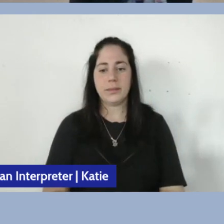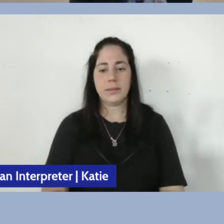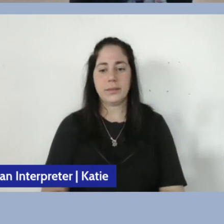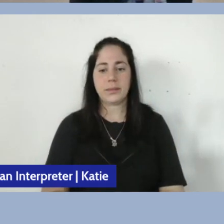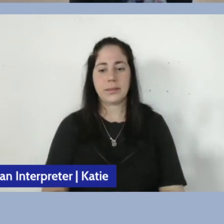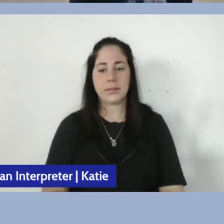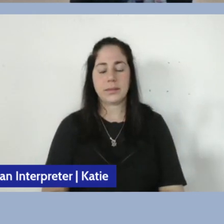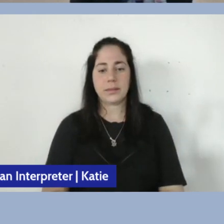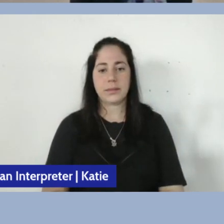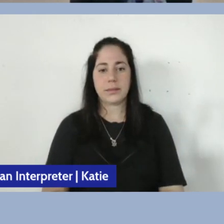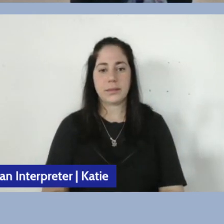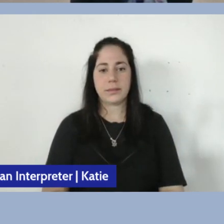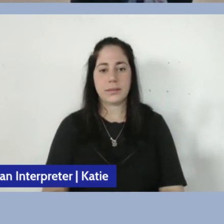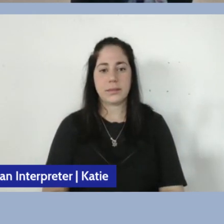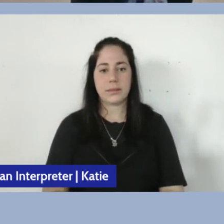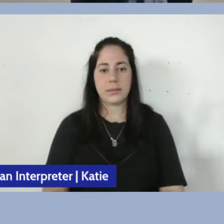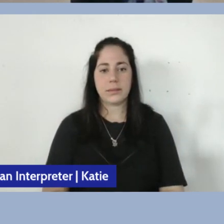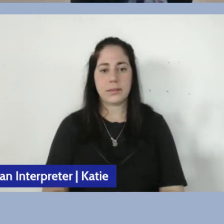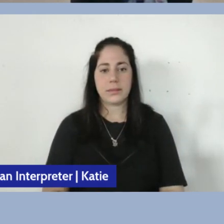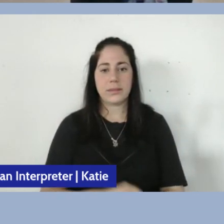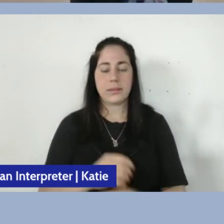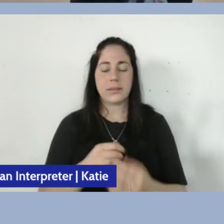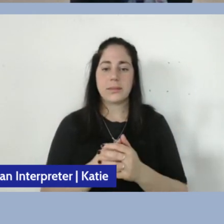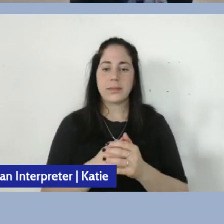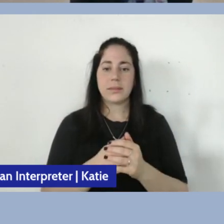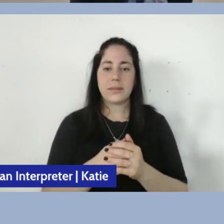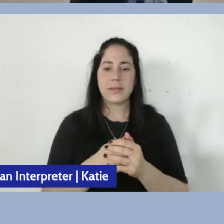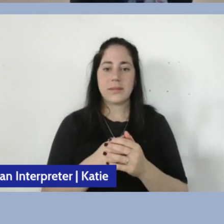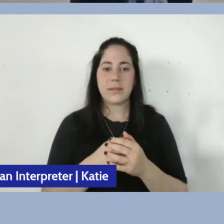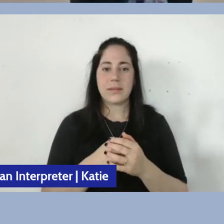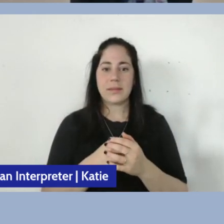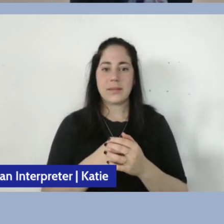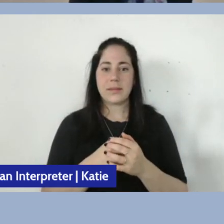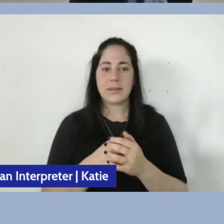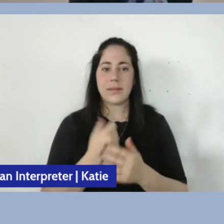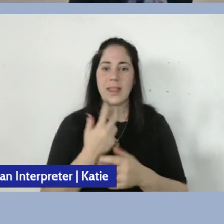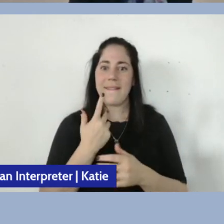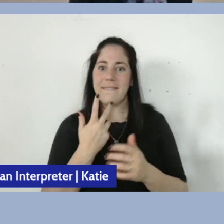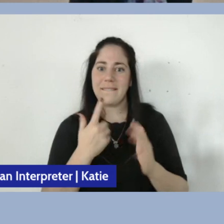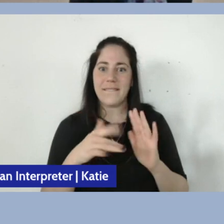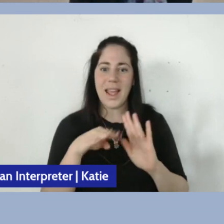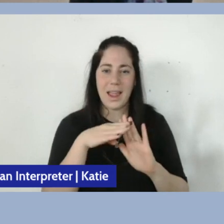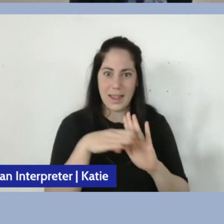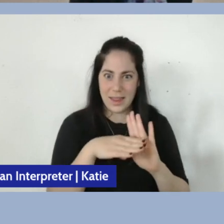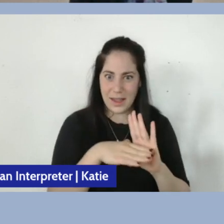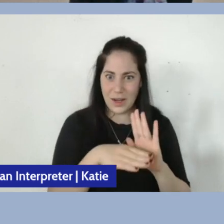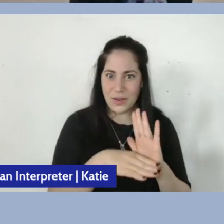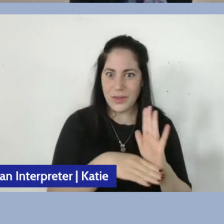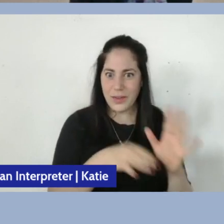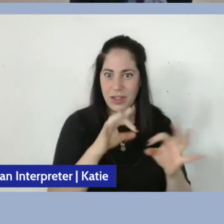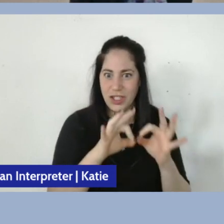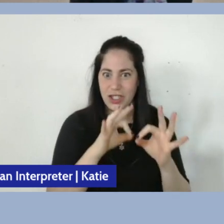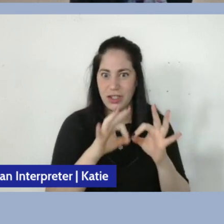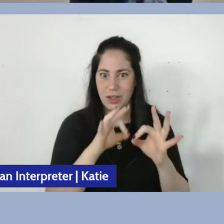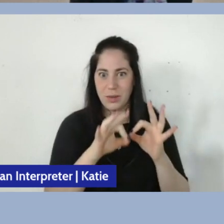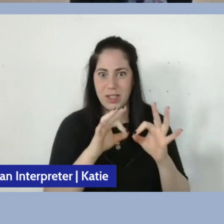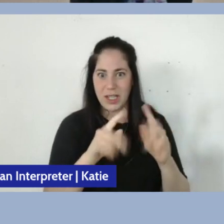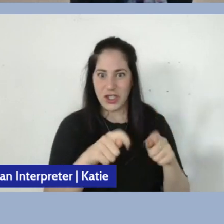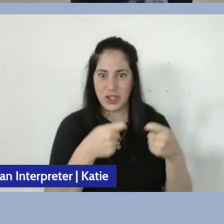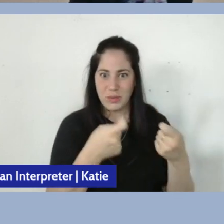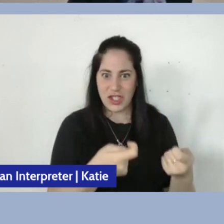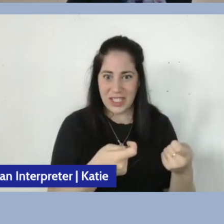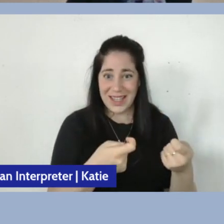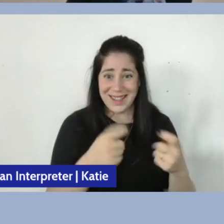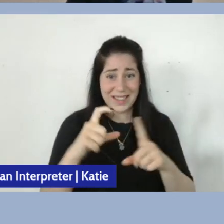the question of whether it's ethical for the interaction to proceed is a decision made by the clinician